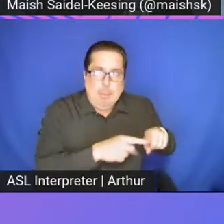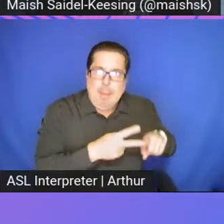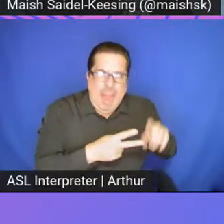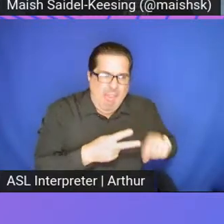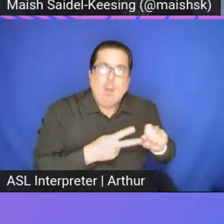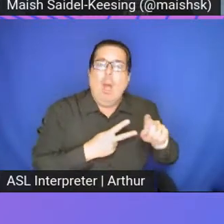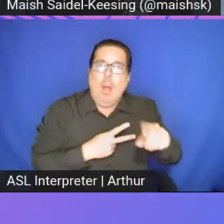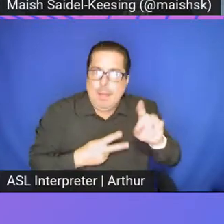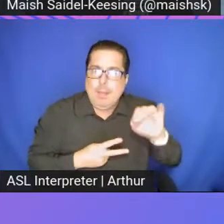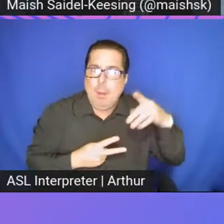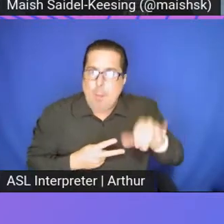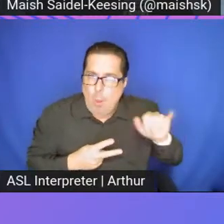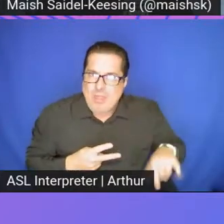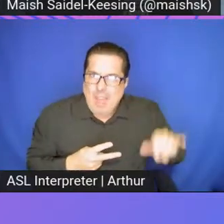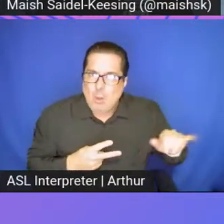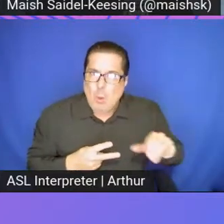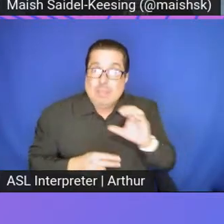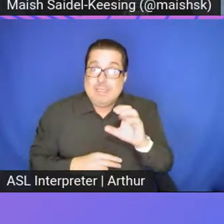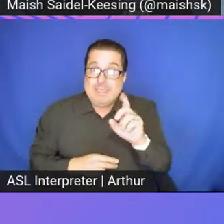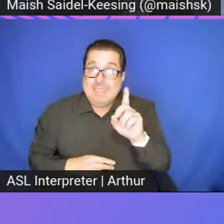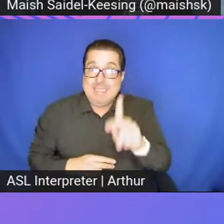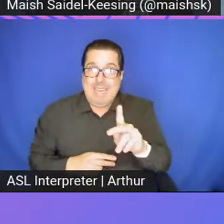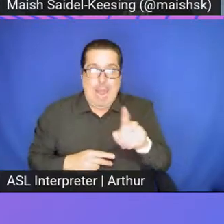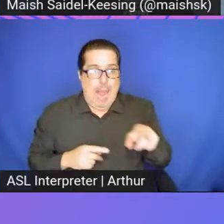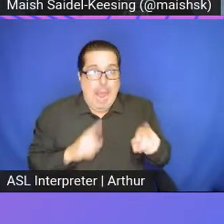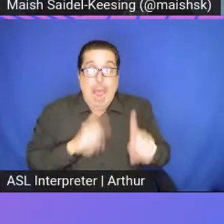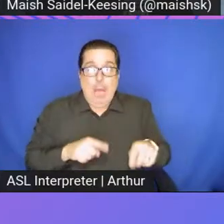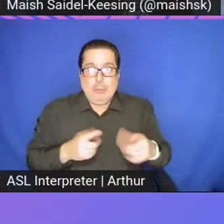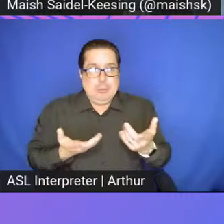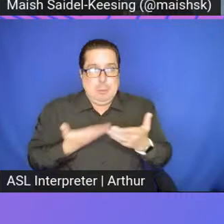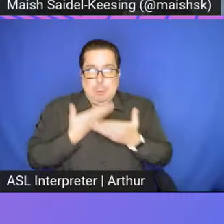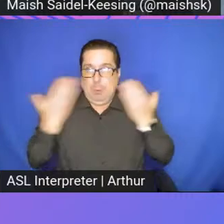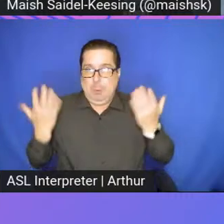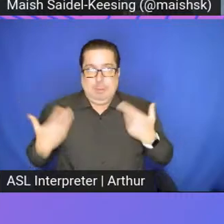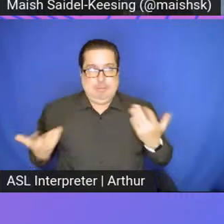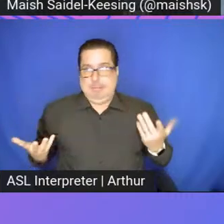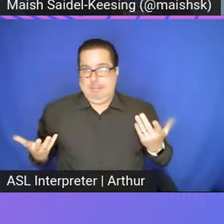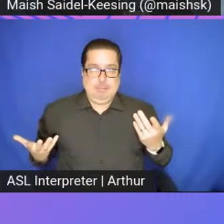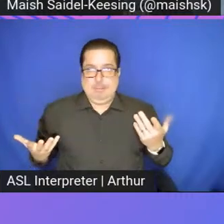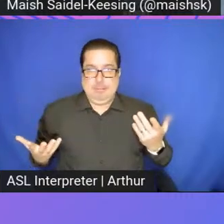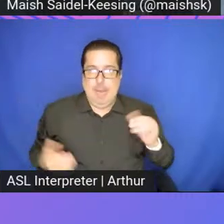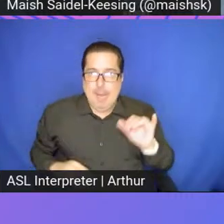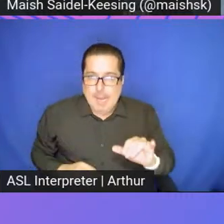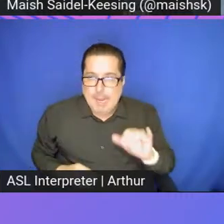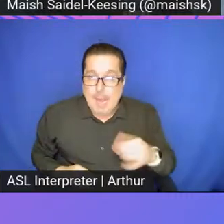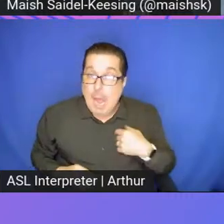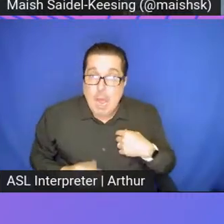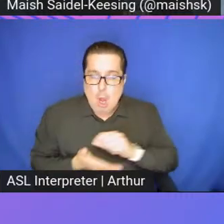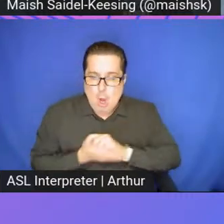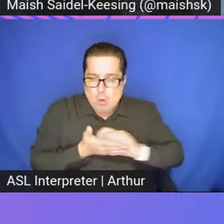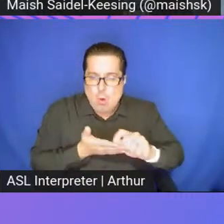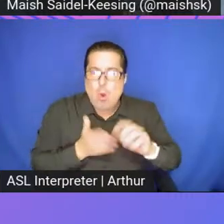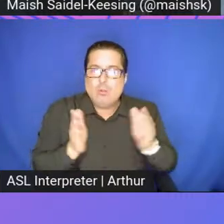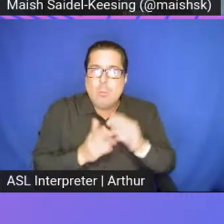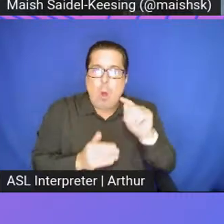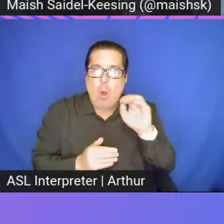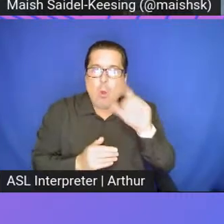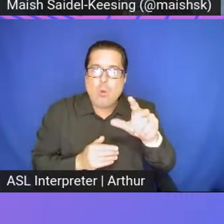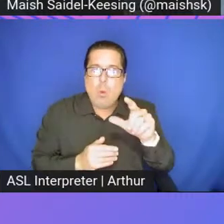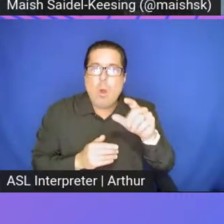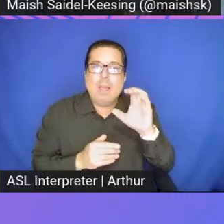And CDK really doesn't have a good solution to that. So we wrote a small tool that we